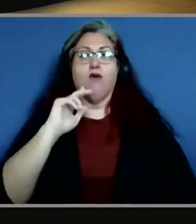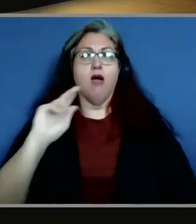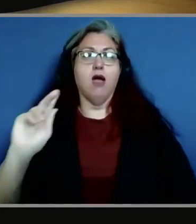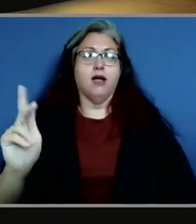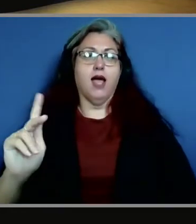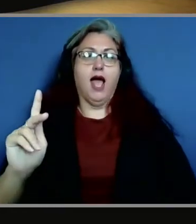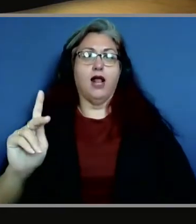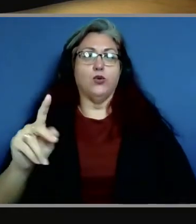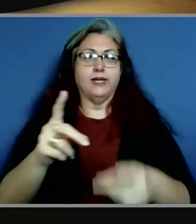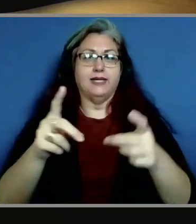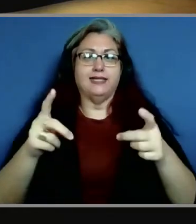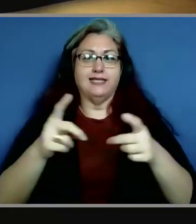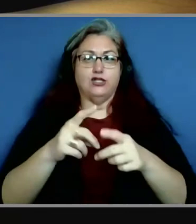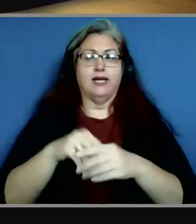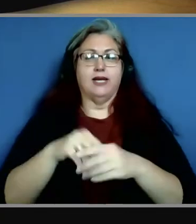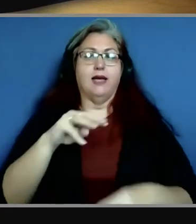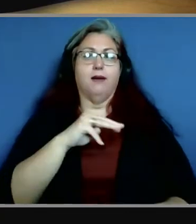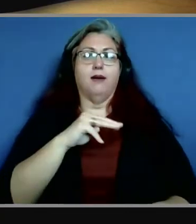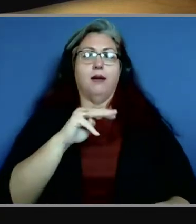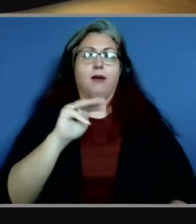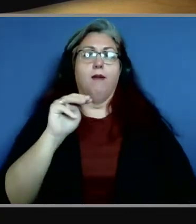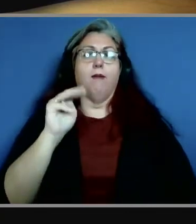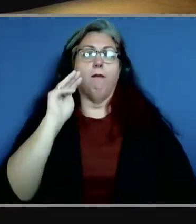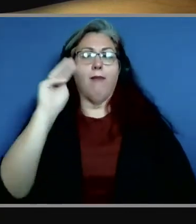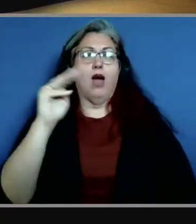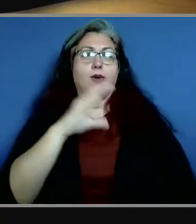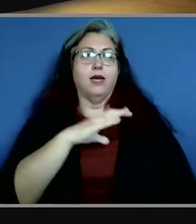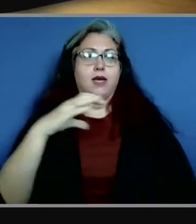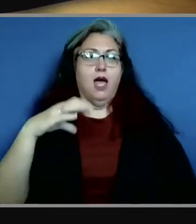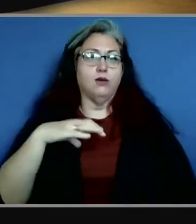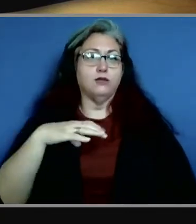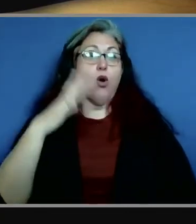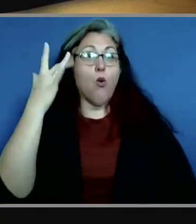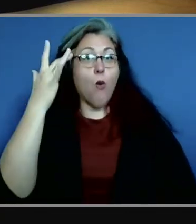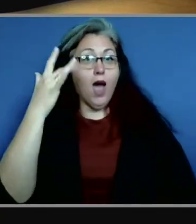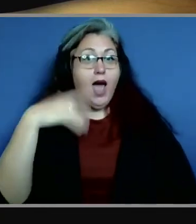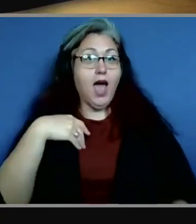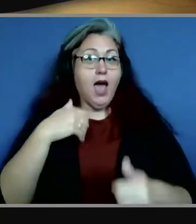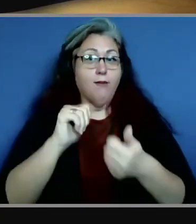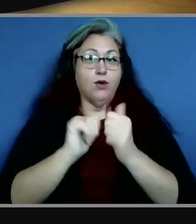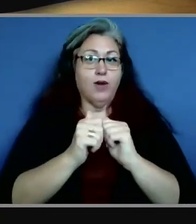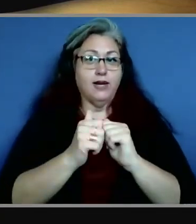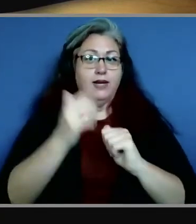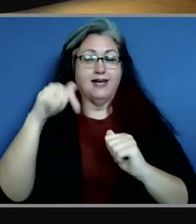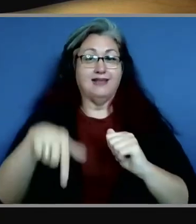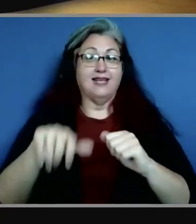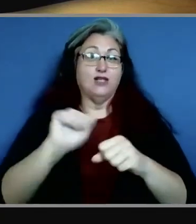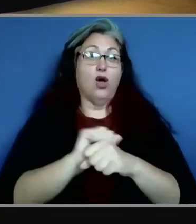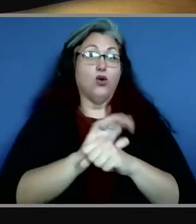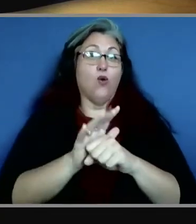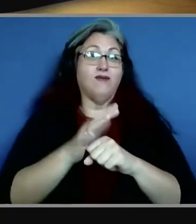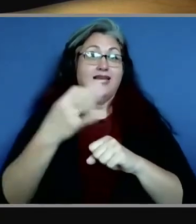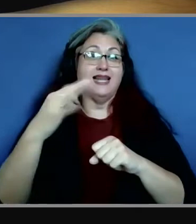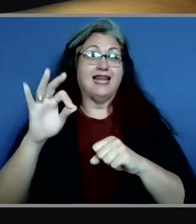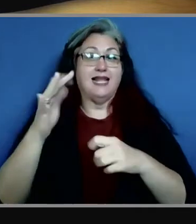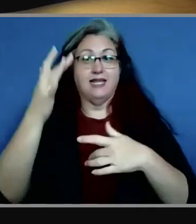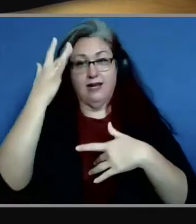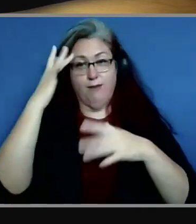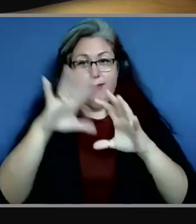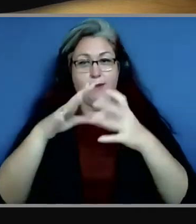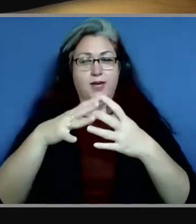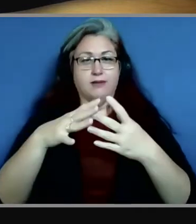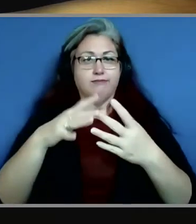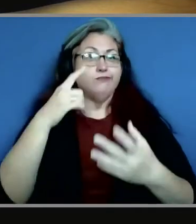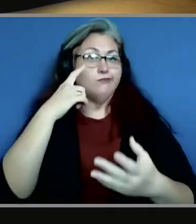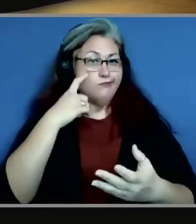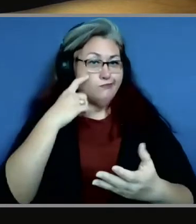District for Maui County Council. And the reason why I am running is because this COVID-19 pandemic has showed us